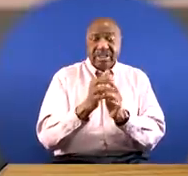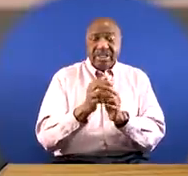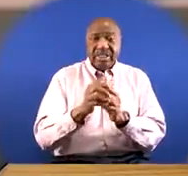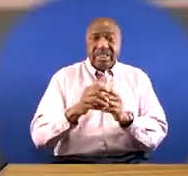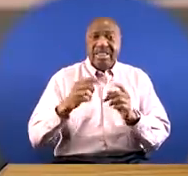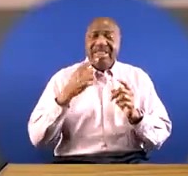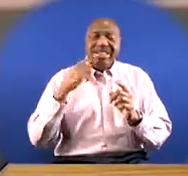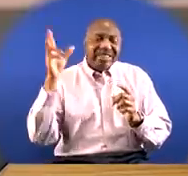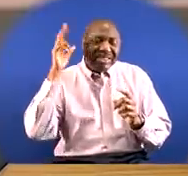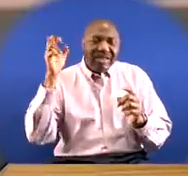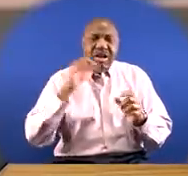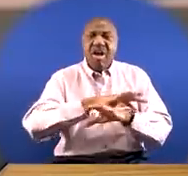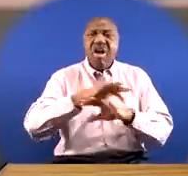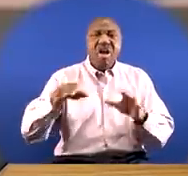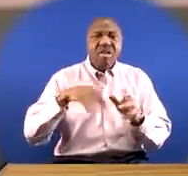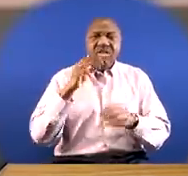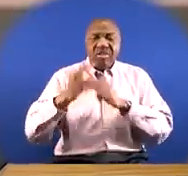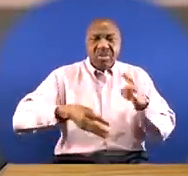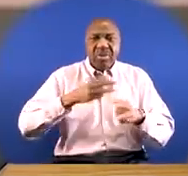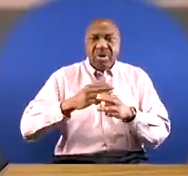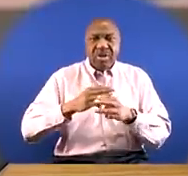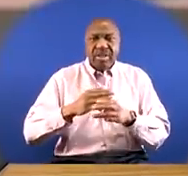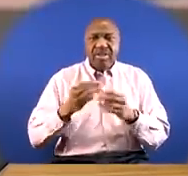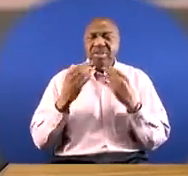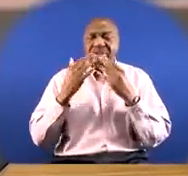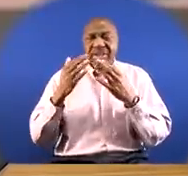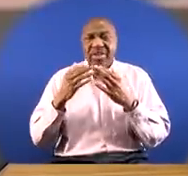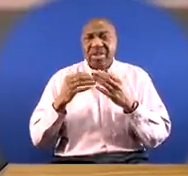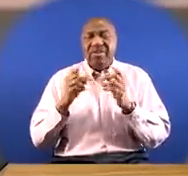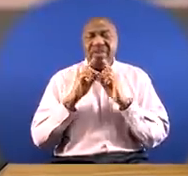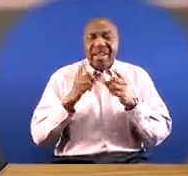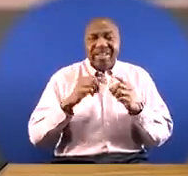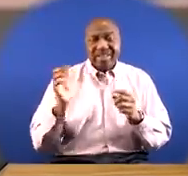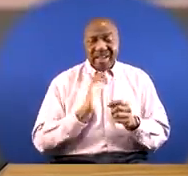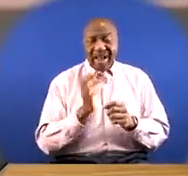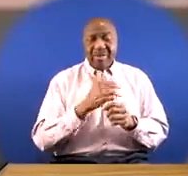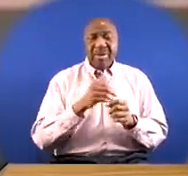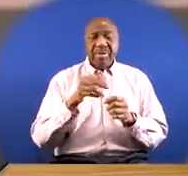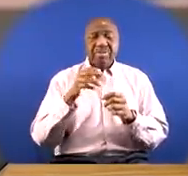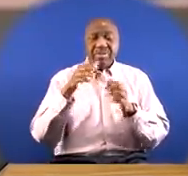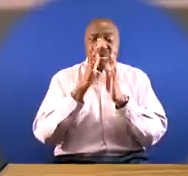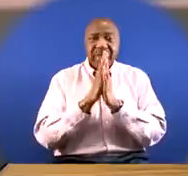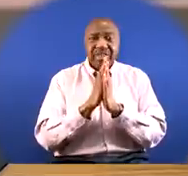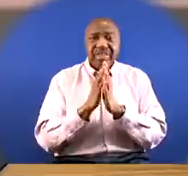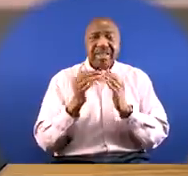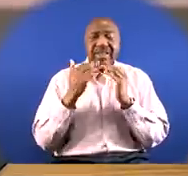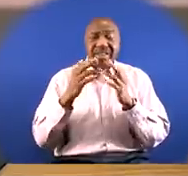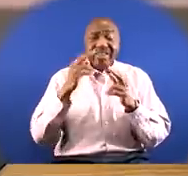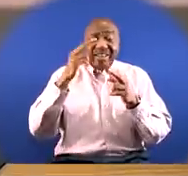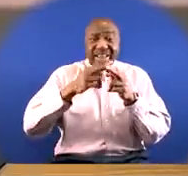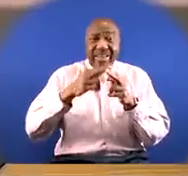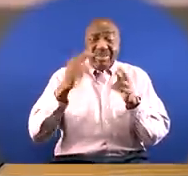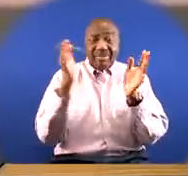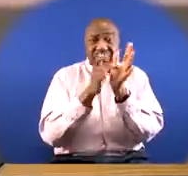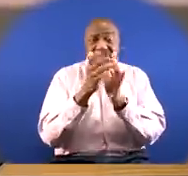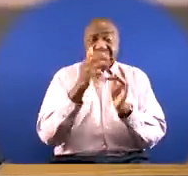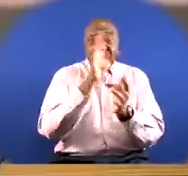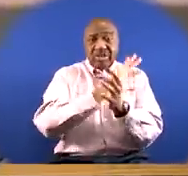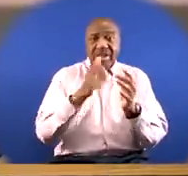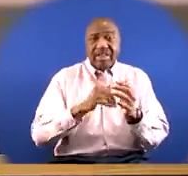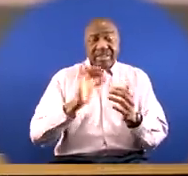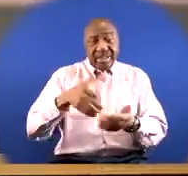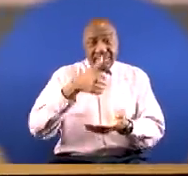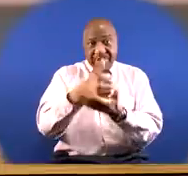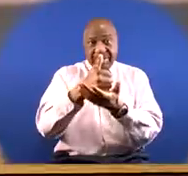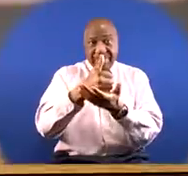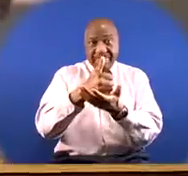and we thank you for hearing and answering our prayers. In that matchless and marvelous name of Jesus Christ, we pray.